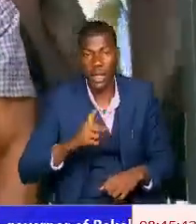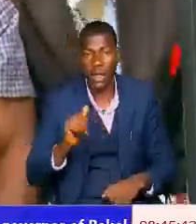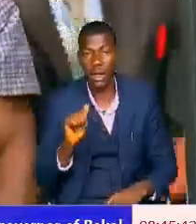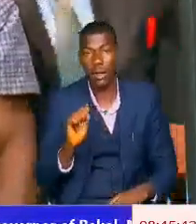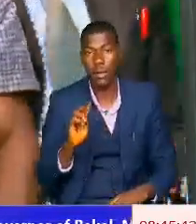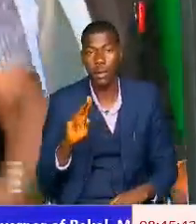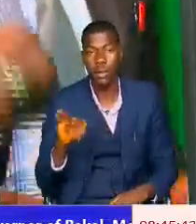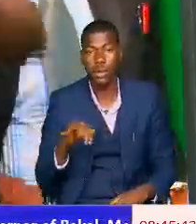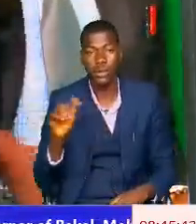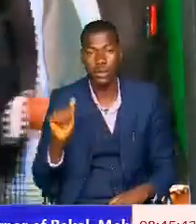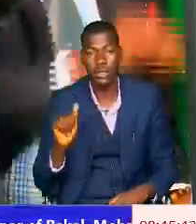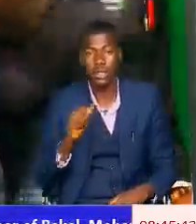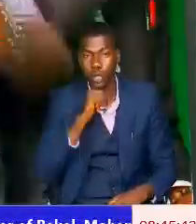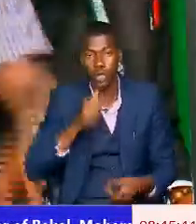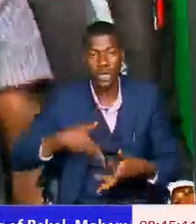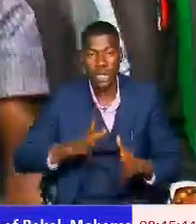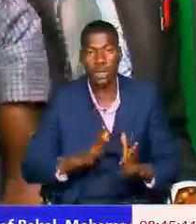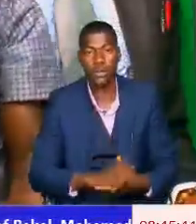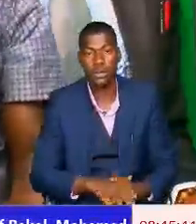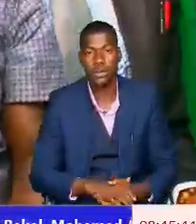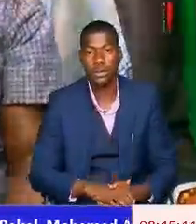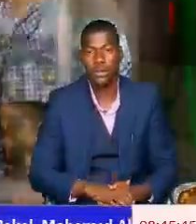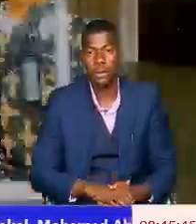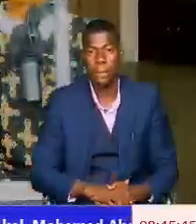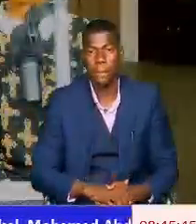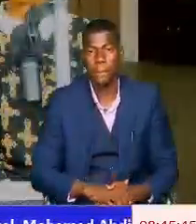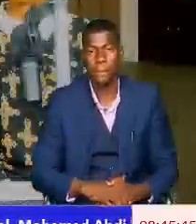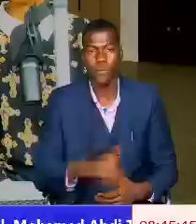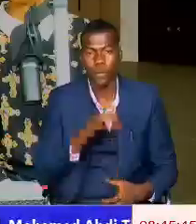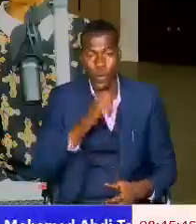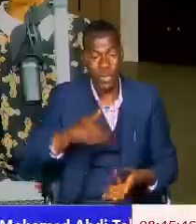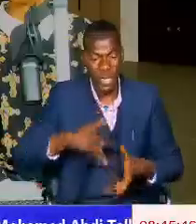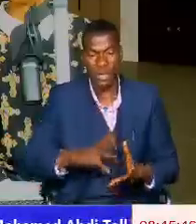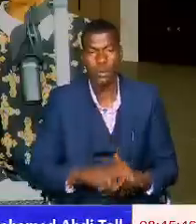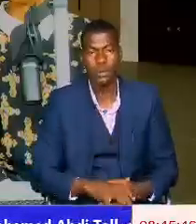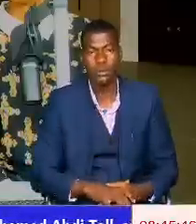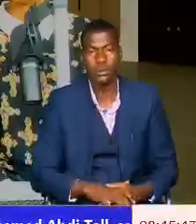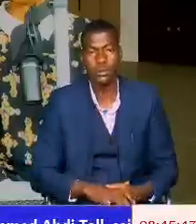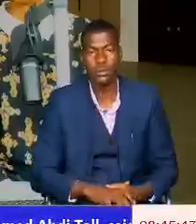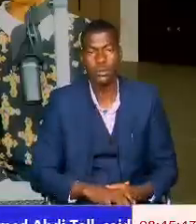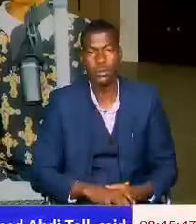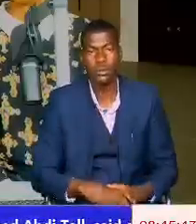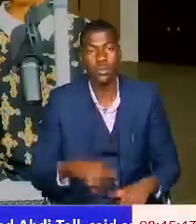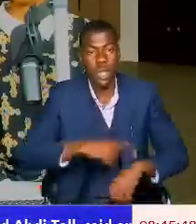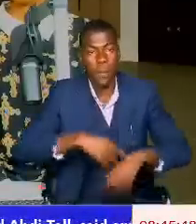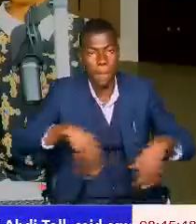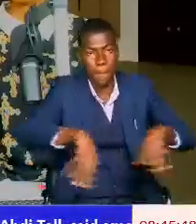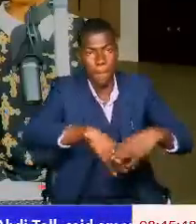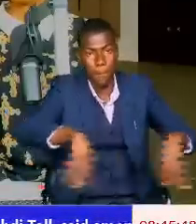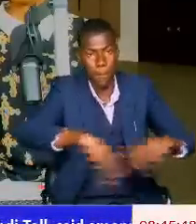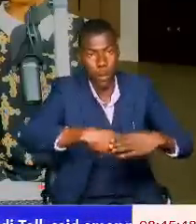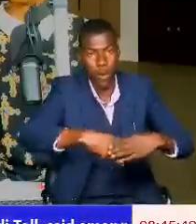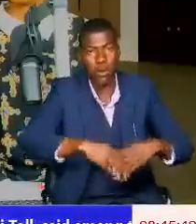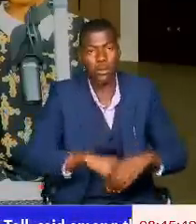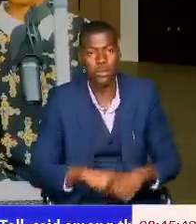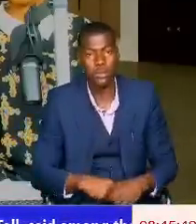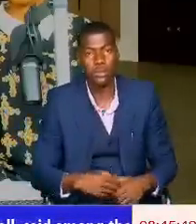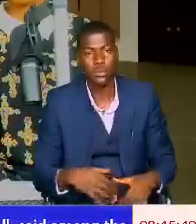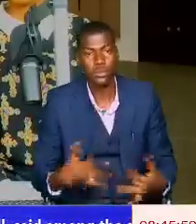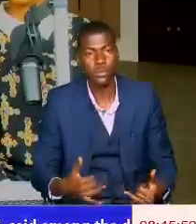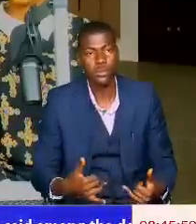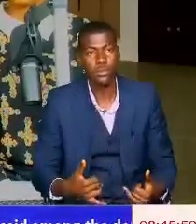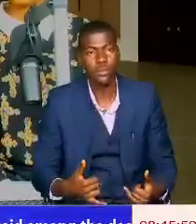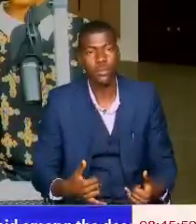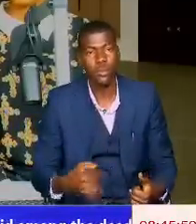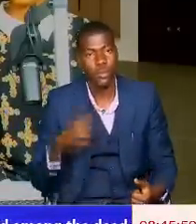them for day. After Zuma Rock. When they block them, they cite them. Those ones,